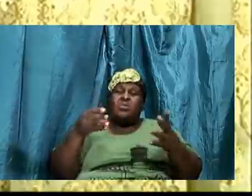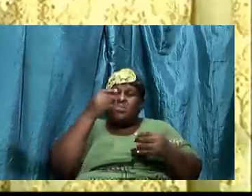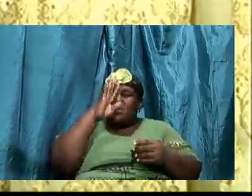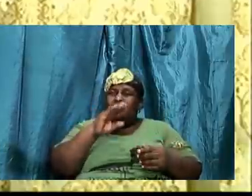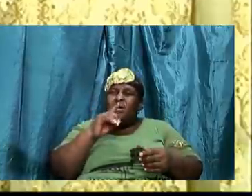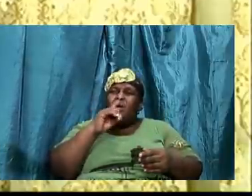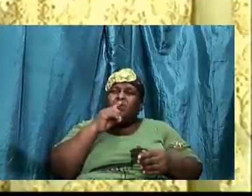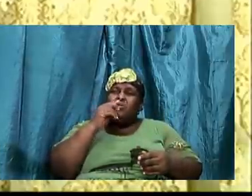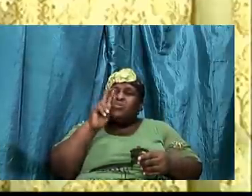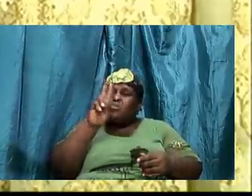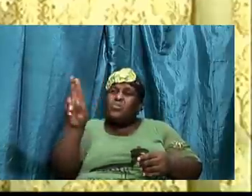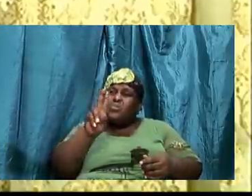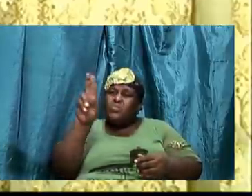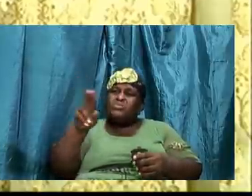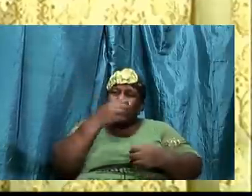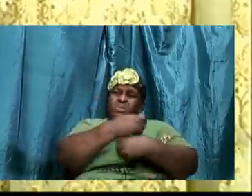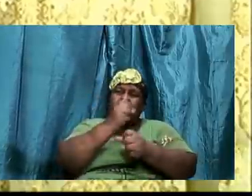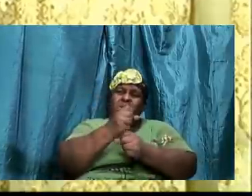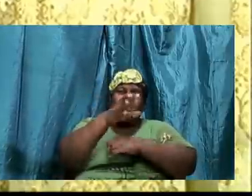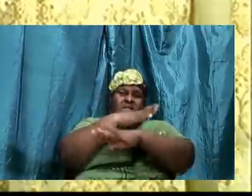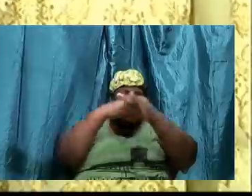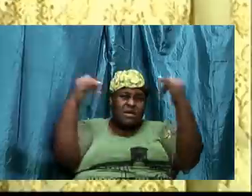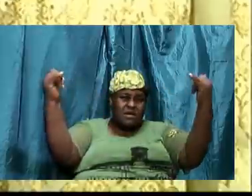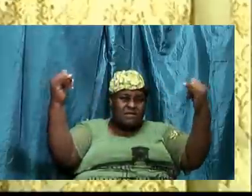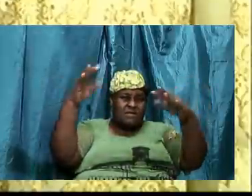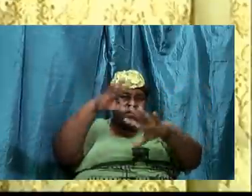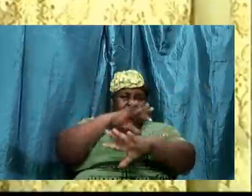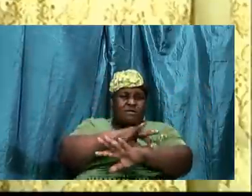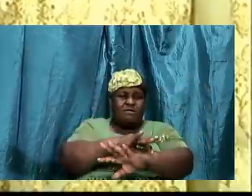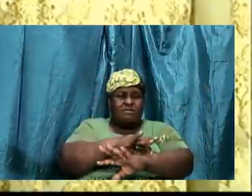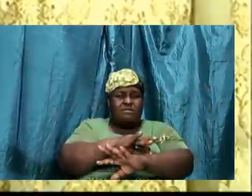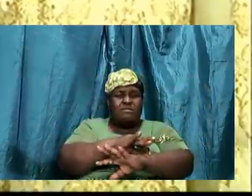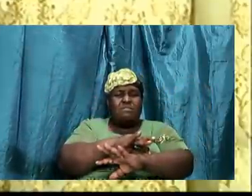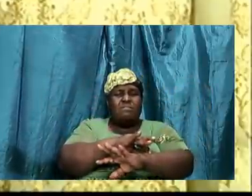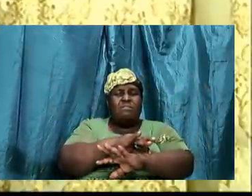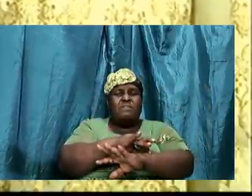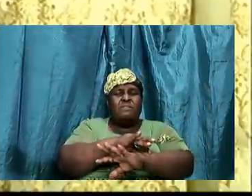create the heaven and the earth.